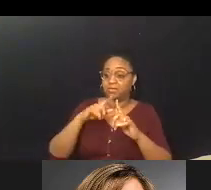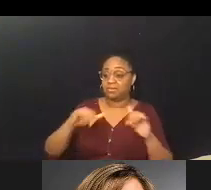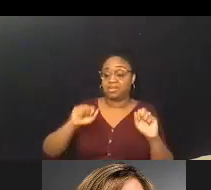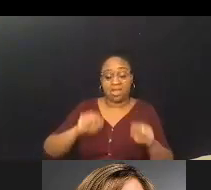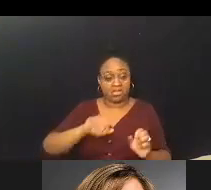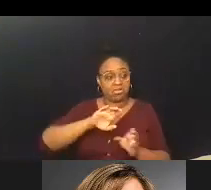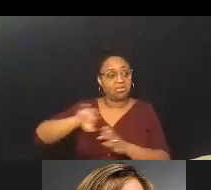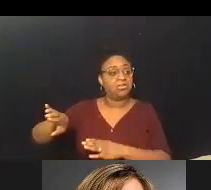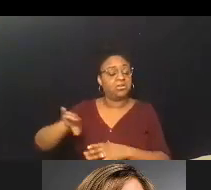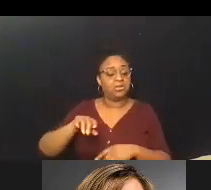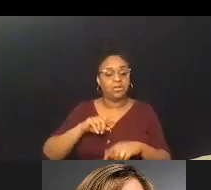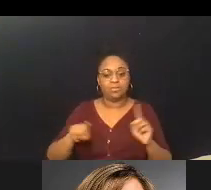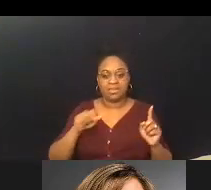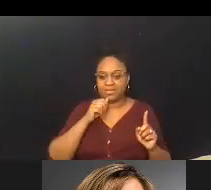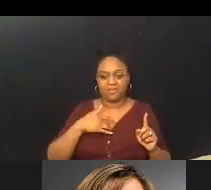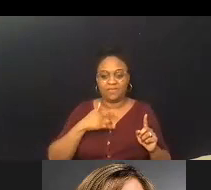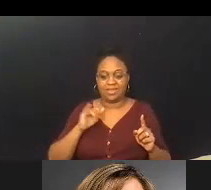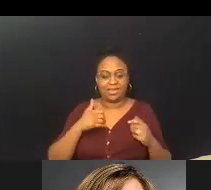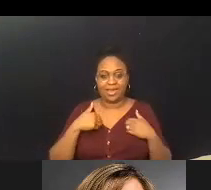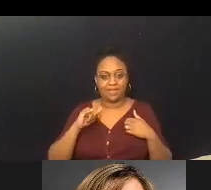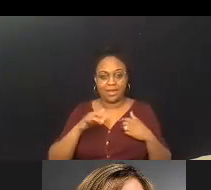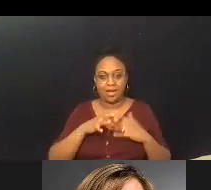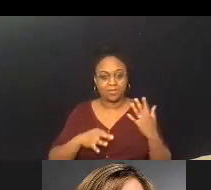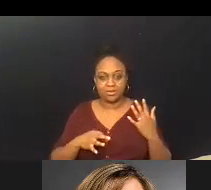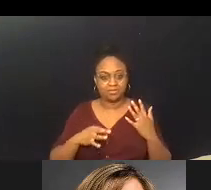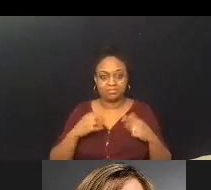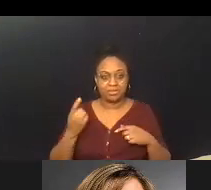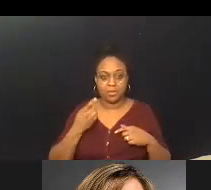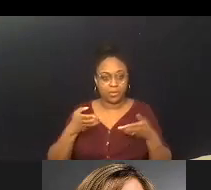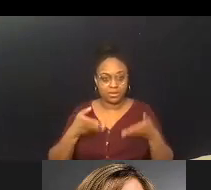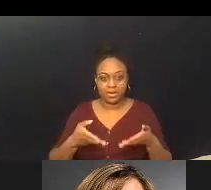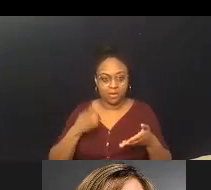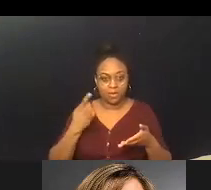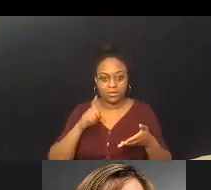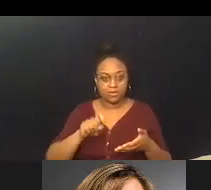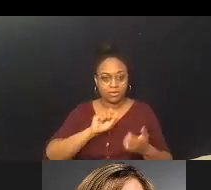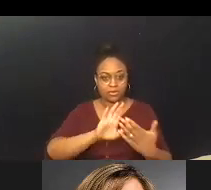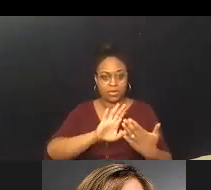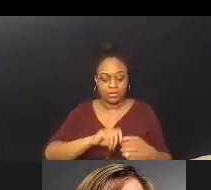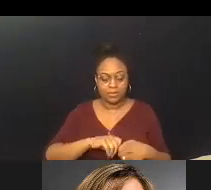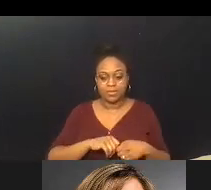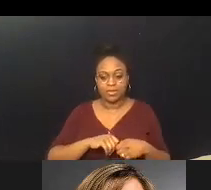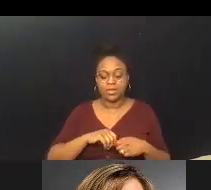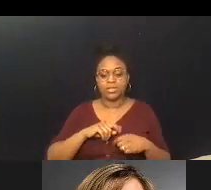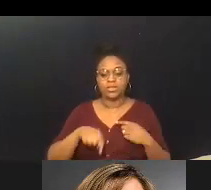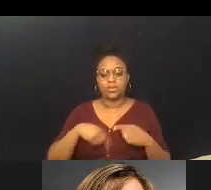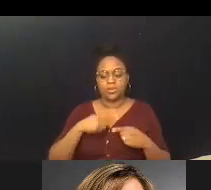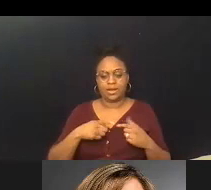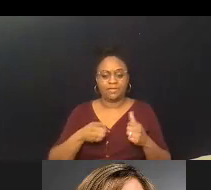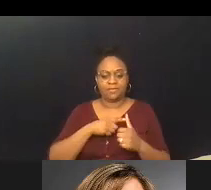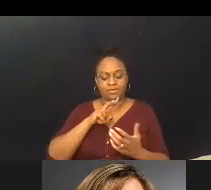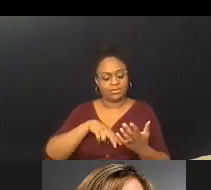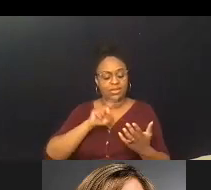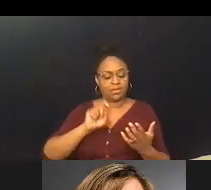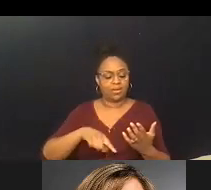But I don't feel like I have that choice. And so I think when I was thinking about this question, at first I went to